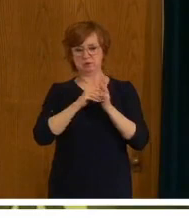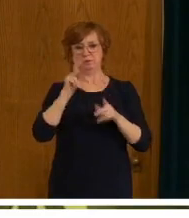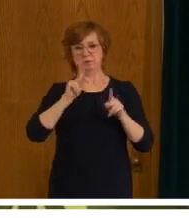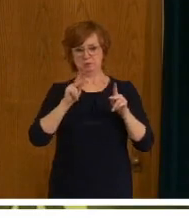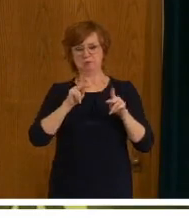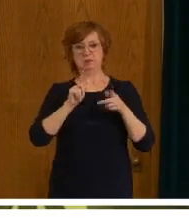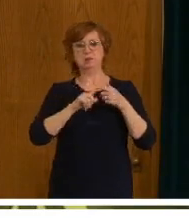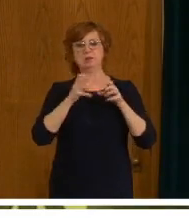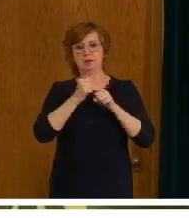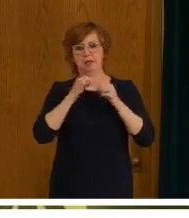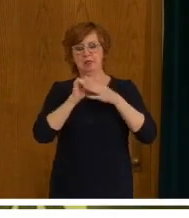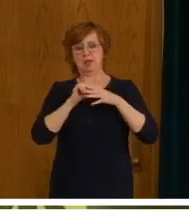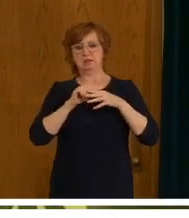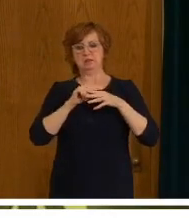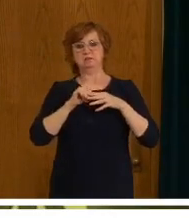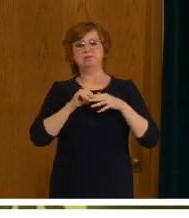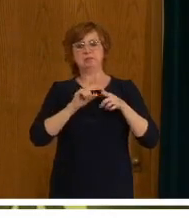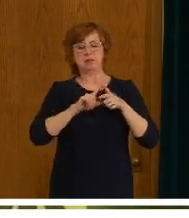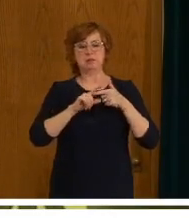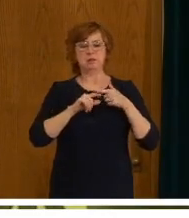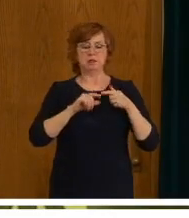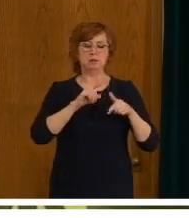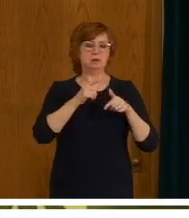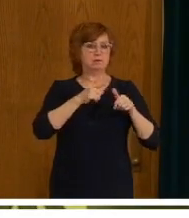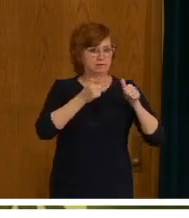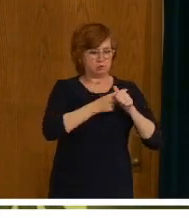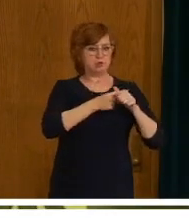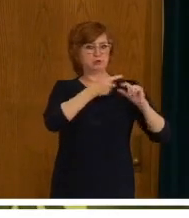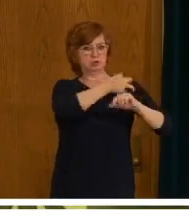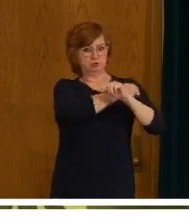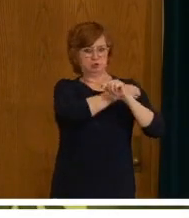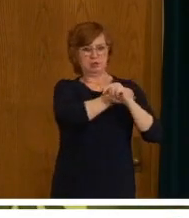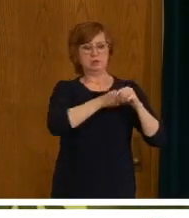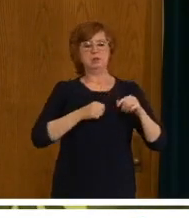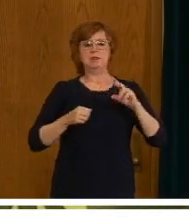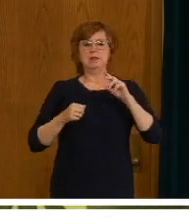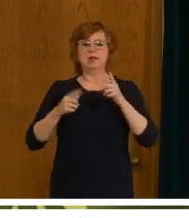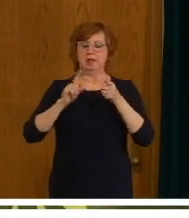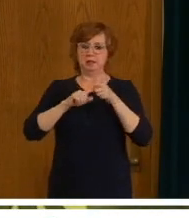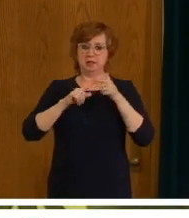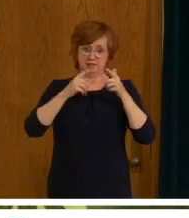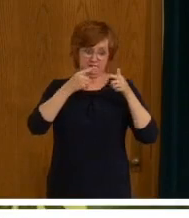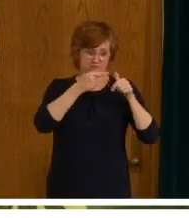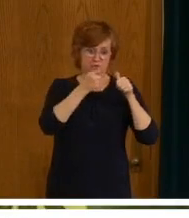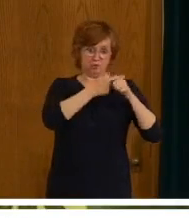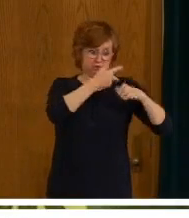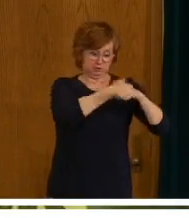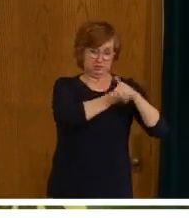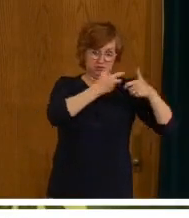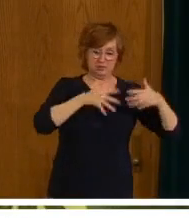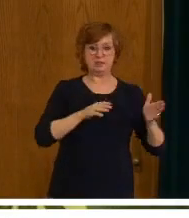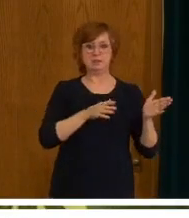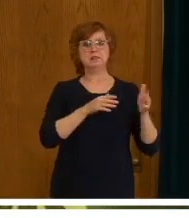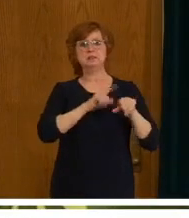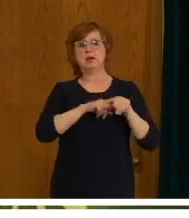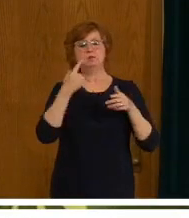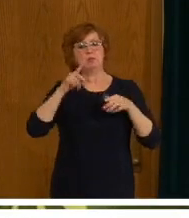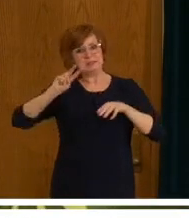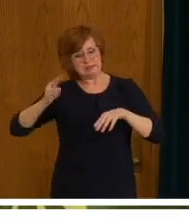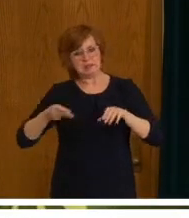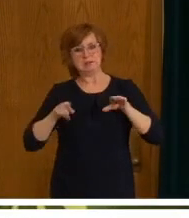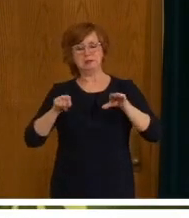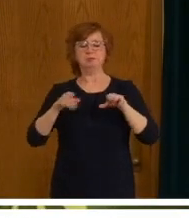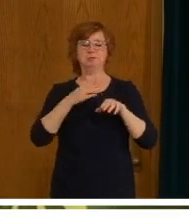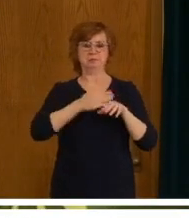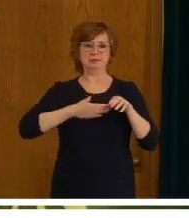back and get your second shot when it's your turn. So let's get this done, Saskatchewan. We've had the public health orders in place in this